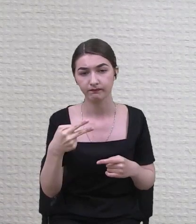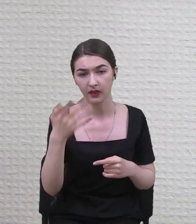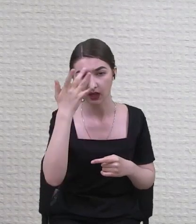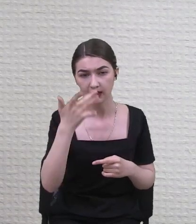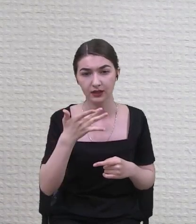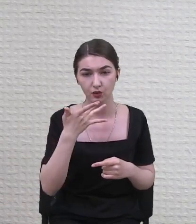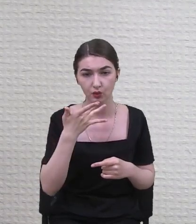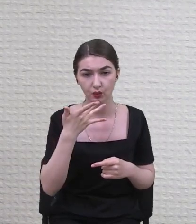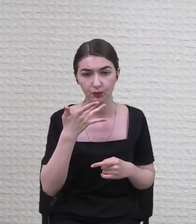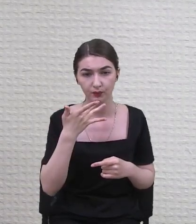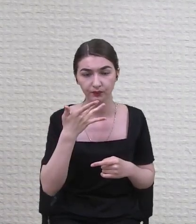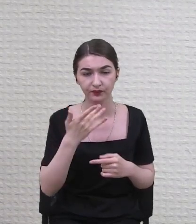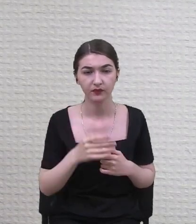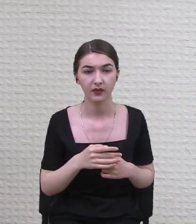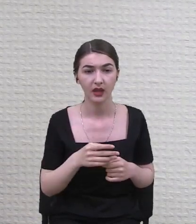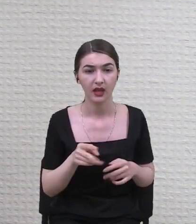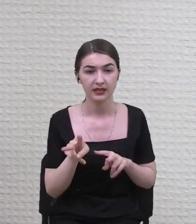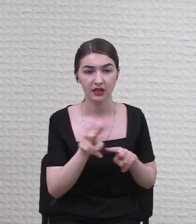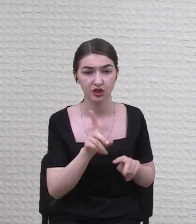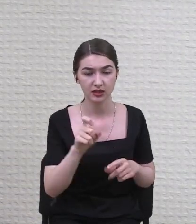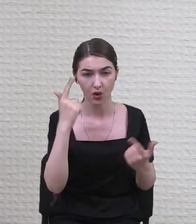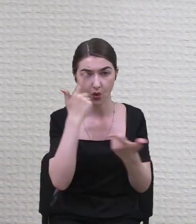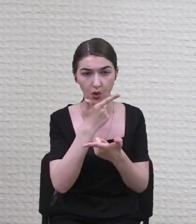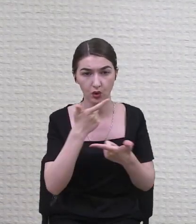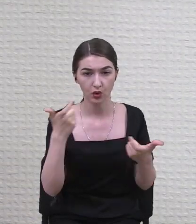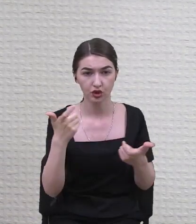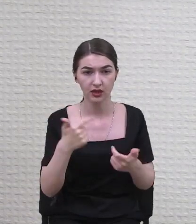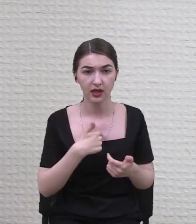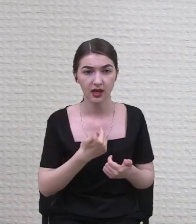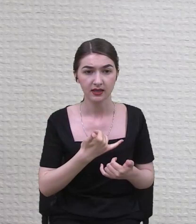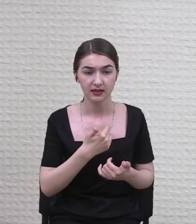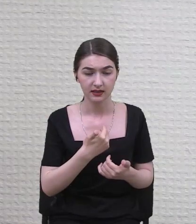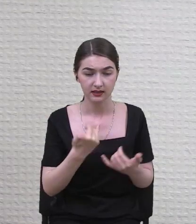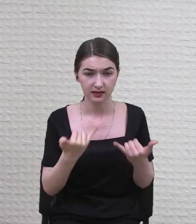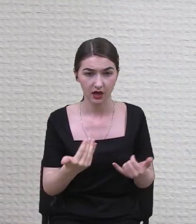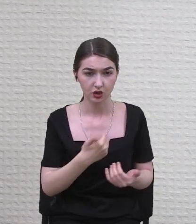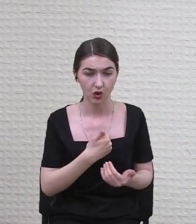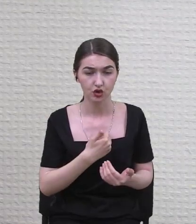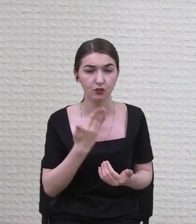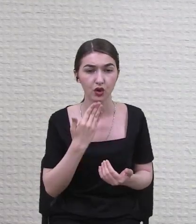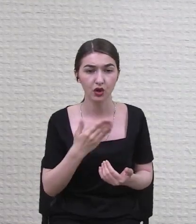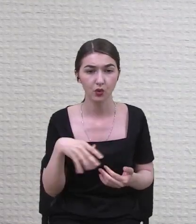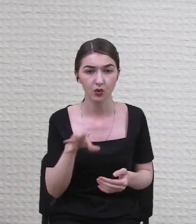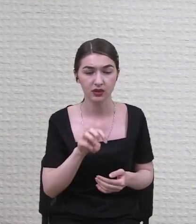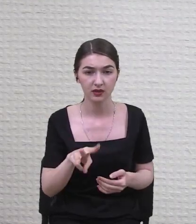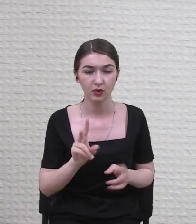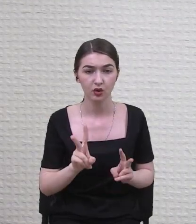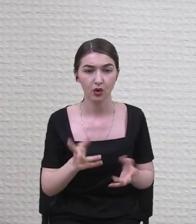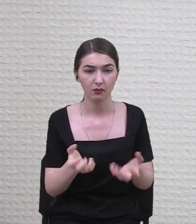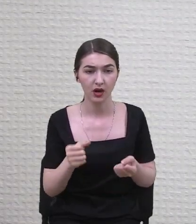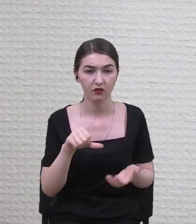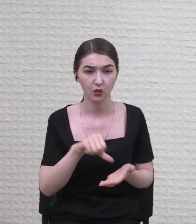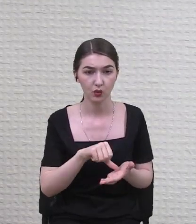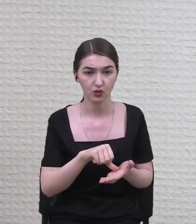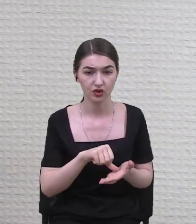thank everybody who participated today, both online and in person. There was quite a lot of people actually here in person. I think about